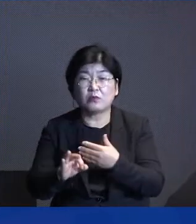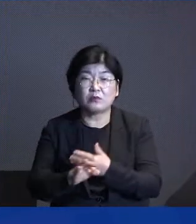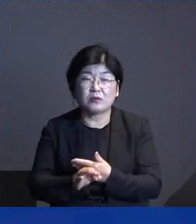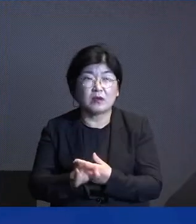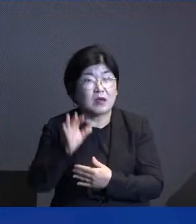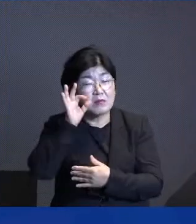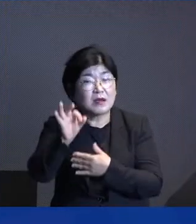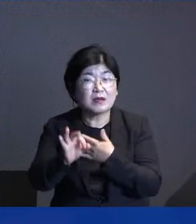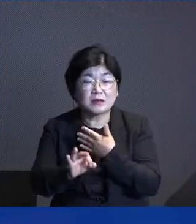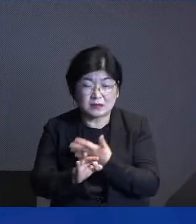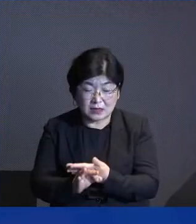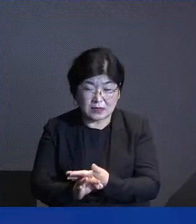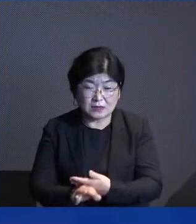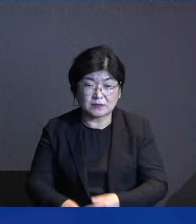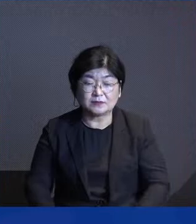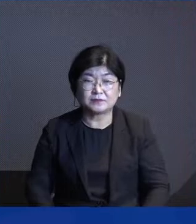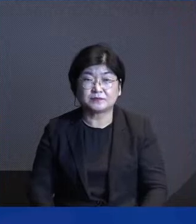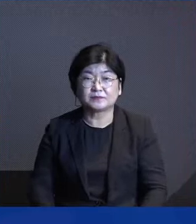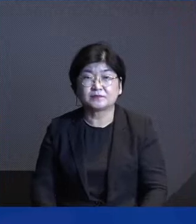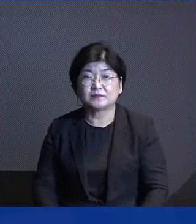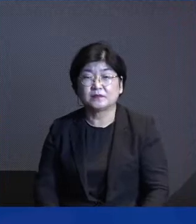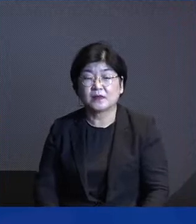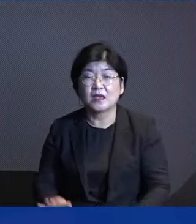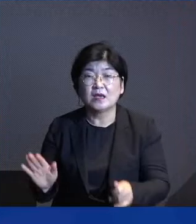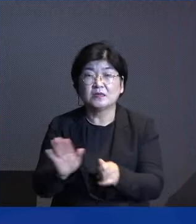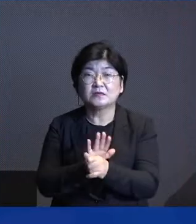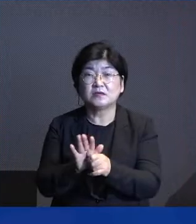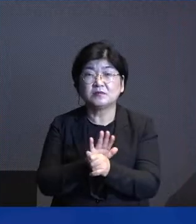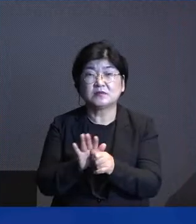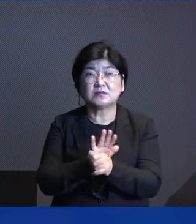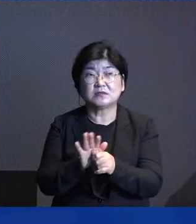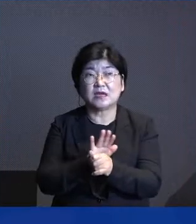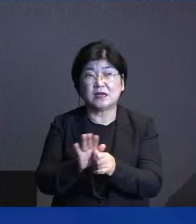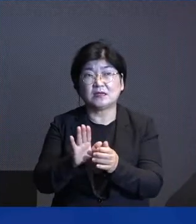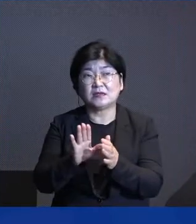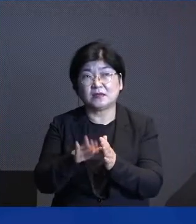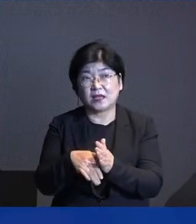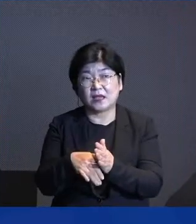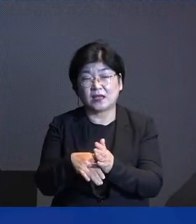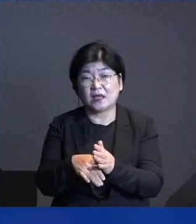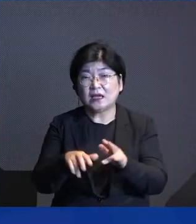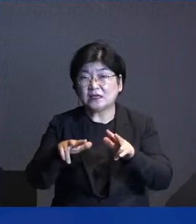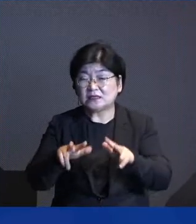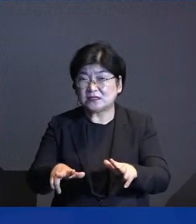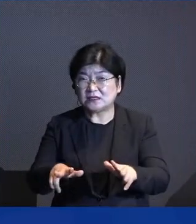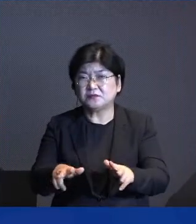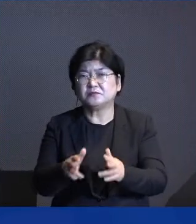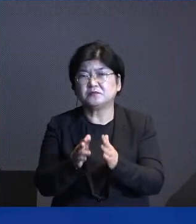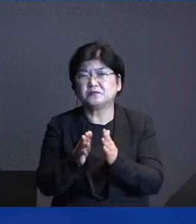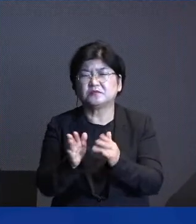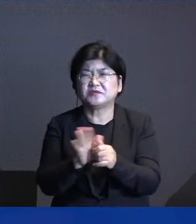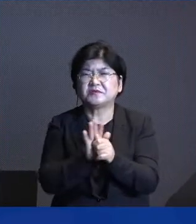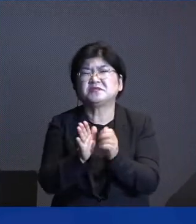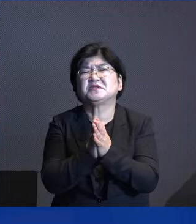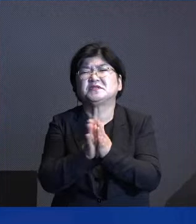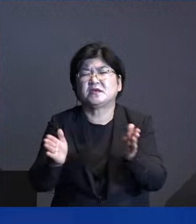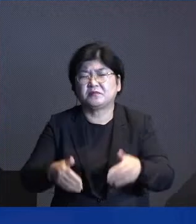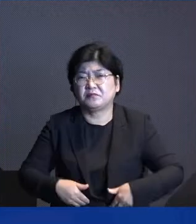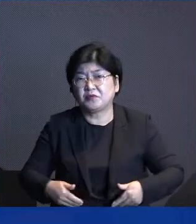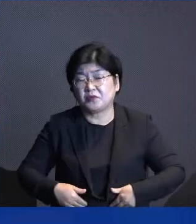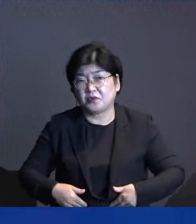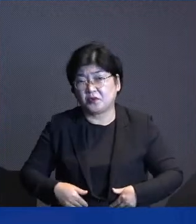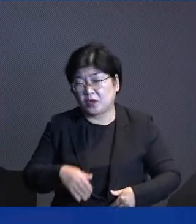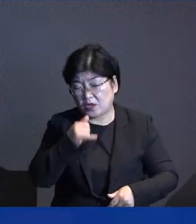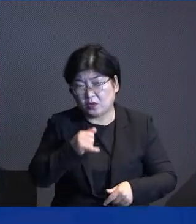them, it has to start right from an individual awareness, right to the point where the community is involved. And